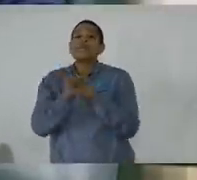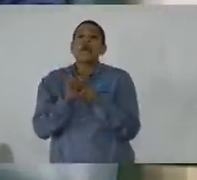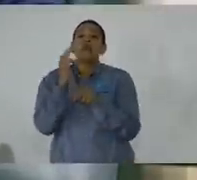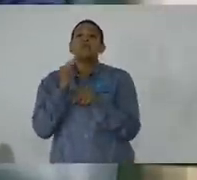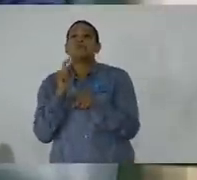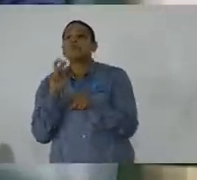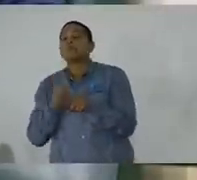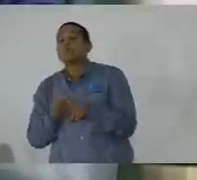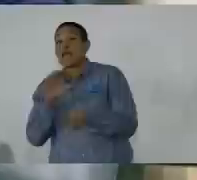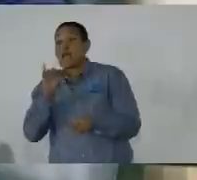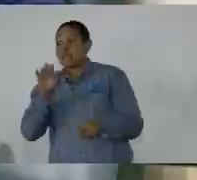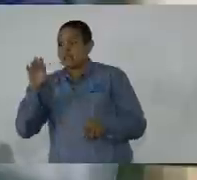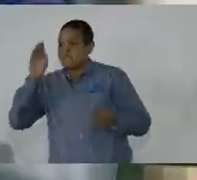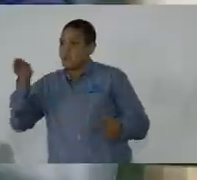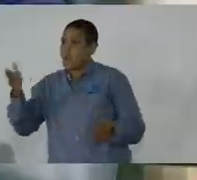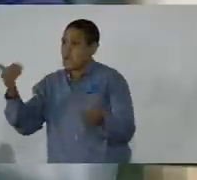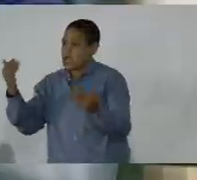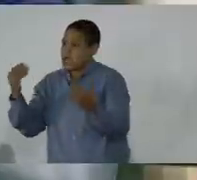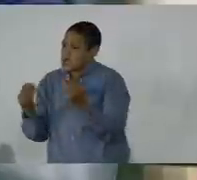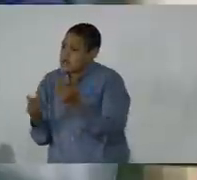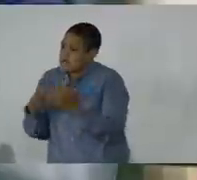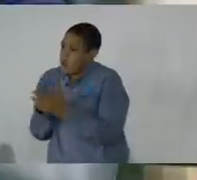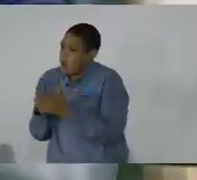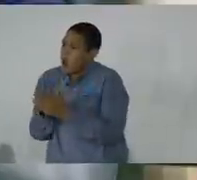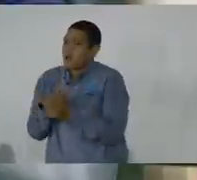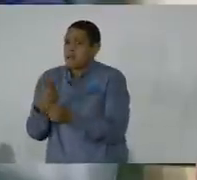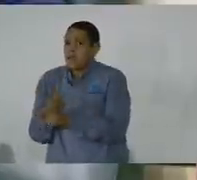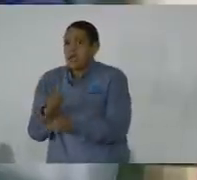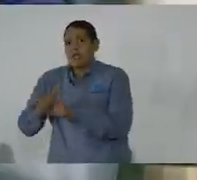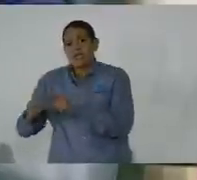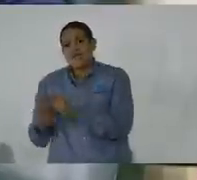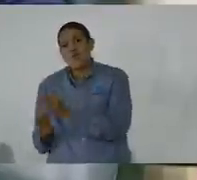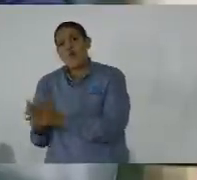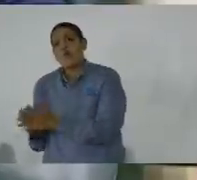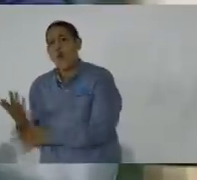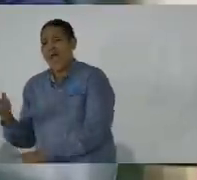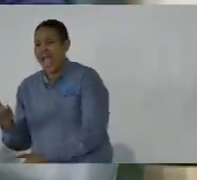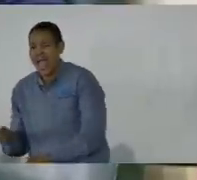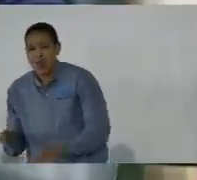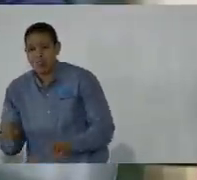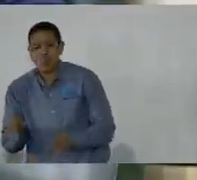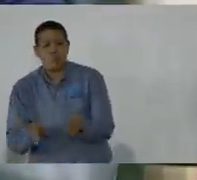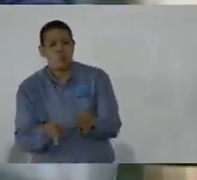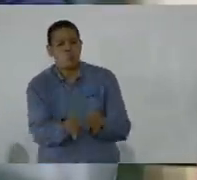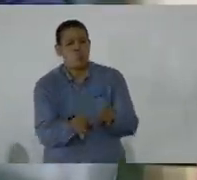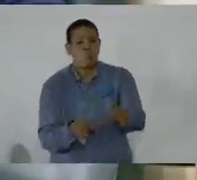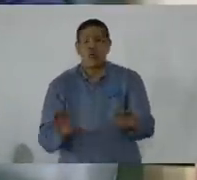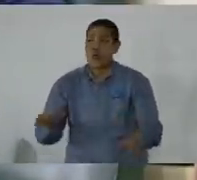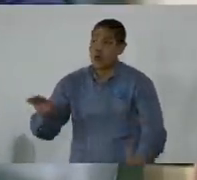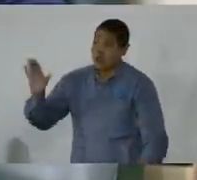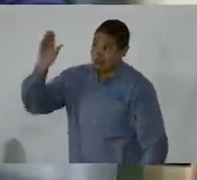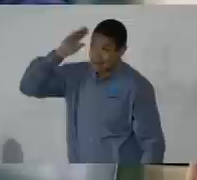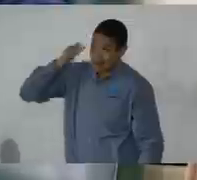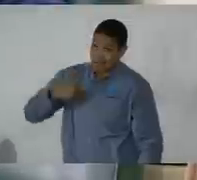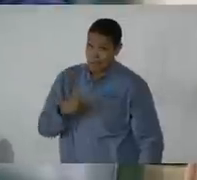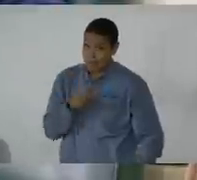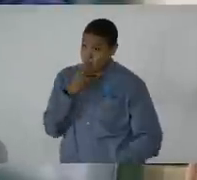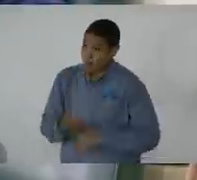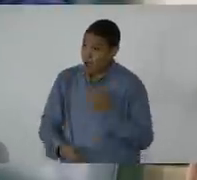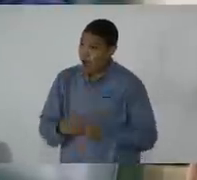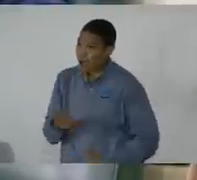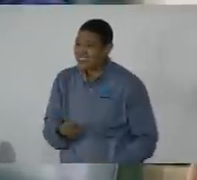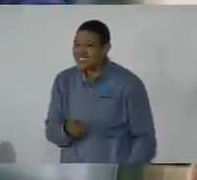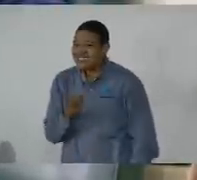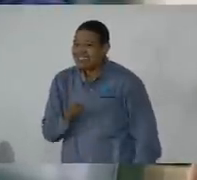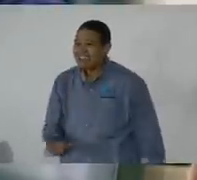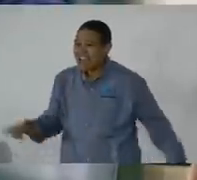will be the focus as we not only plant and cultivate, but we will be inviting and encouraging our processors to find many